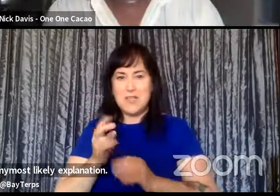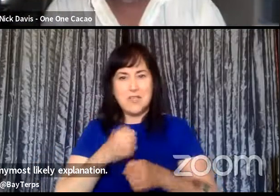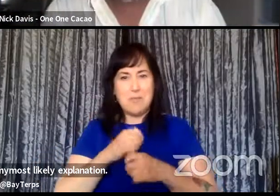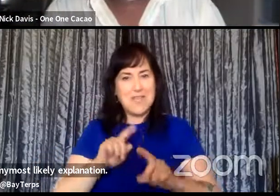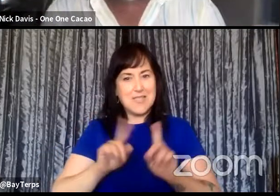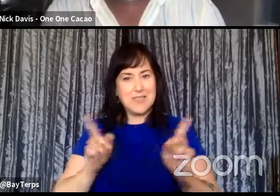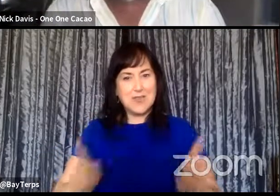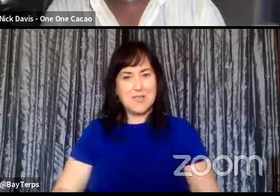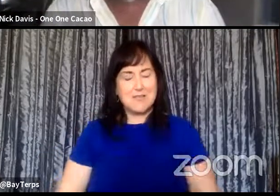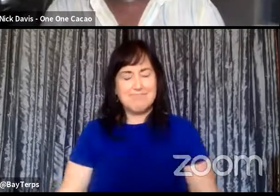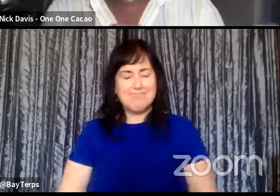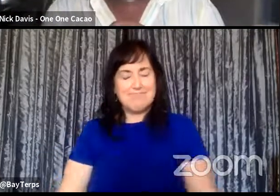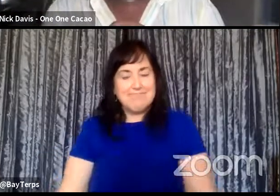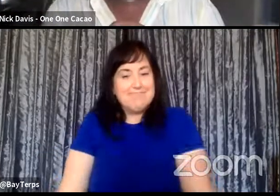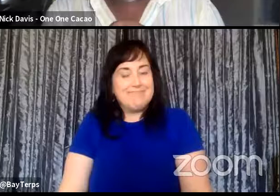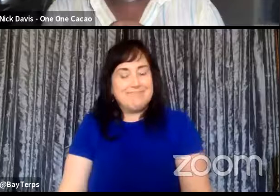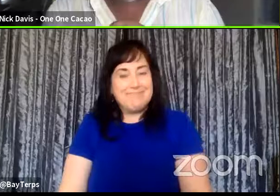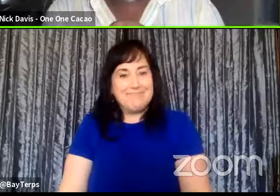difference.